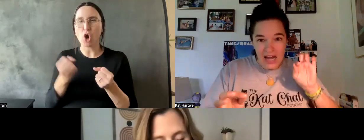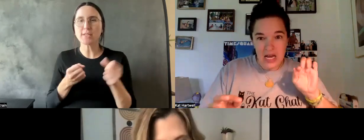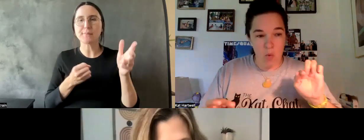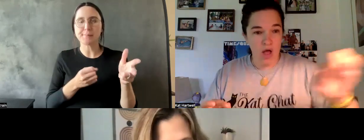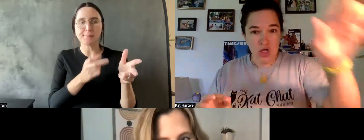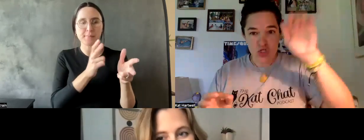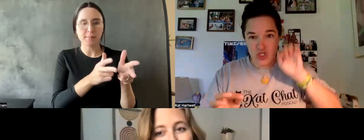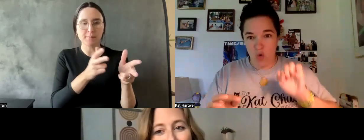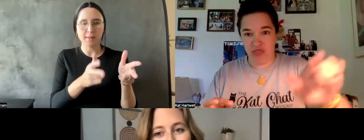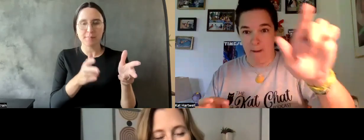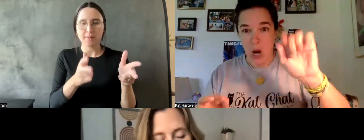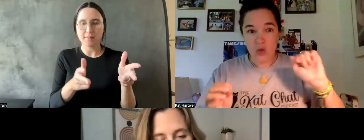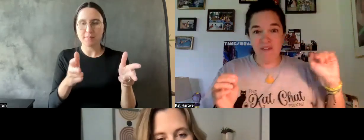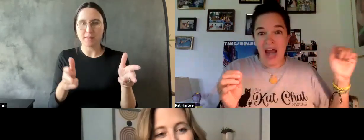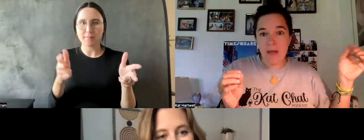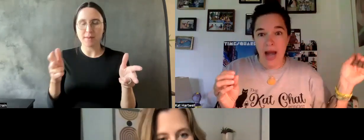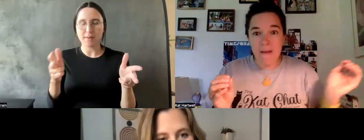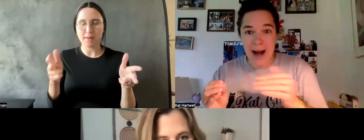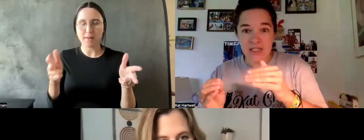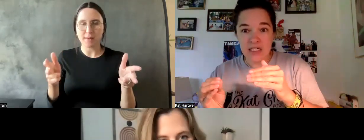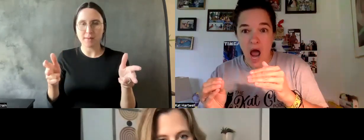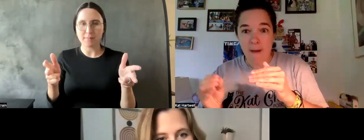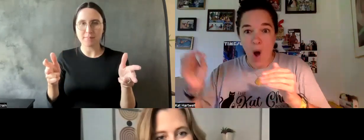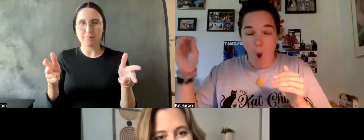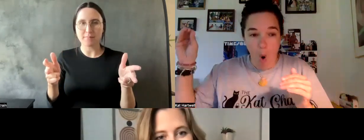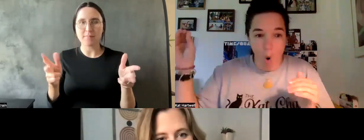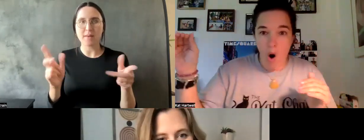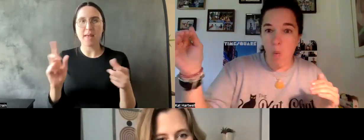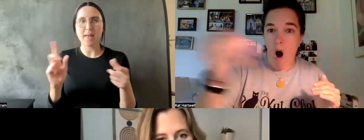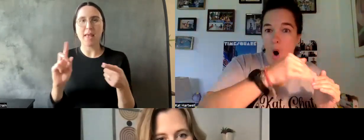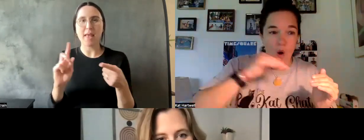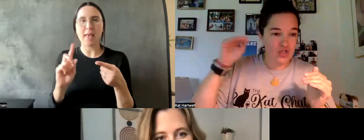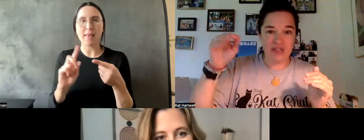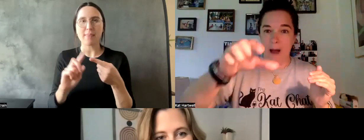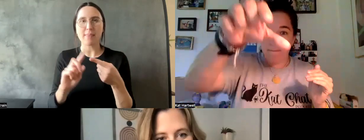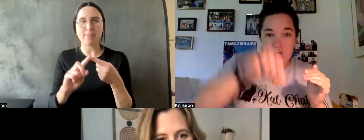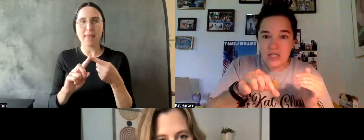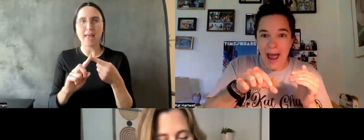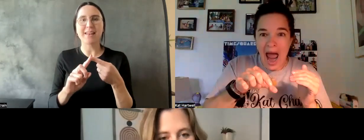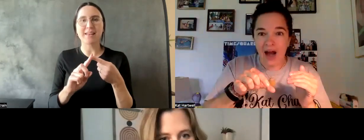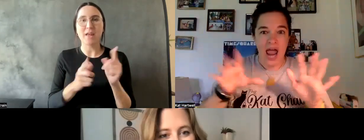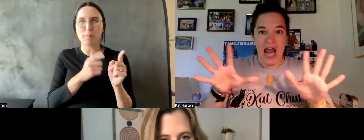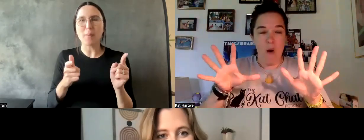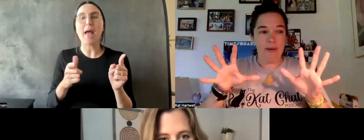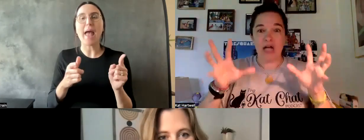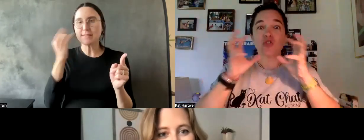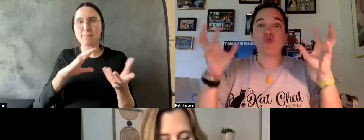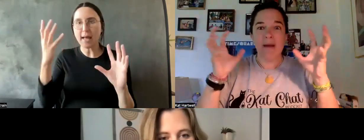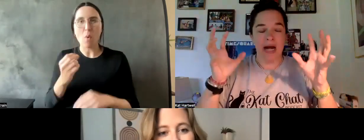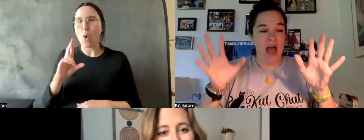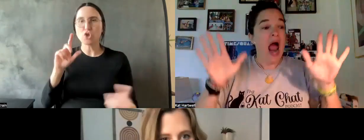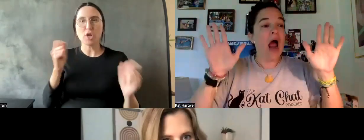And then he will shoot them. So if anybody messed it up or to like push the back, he would be